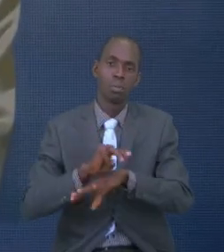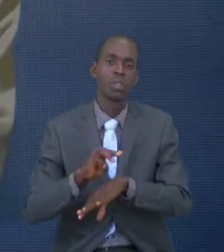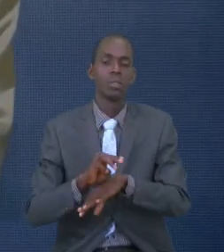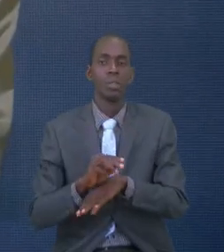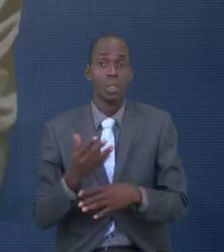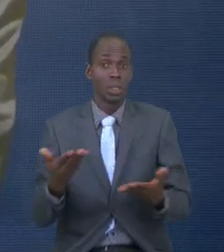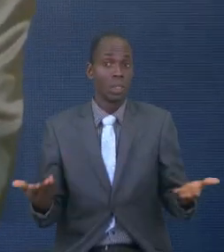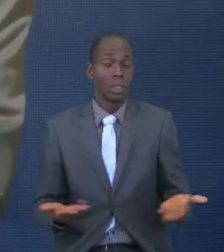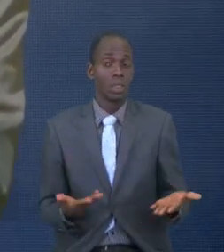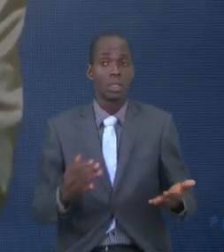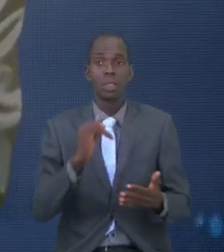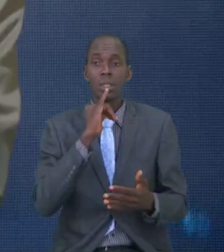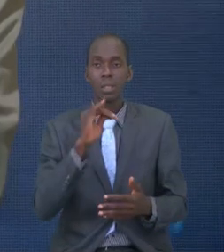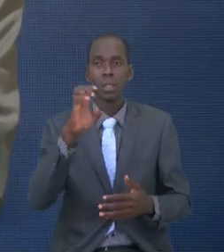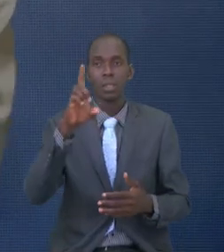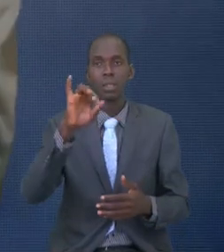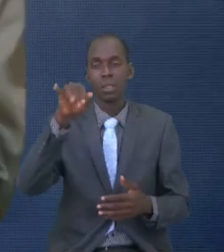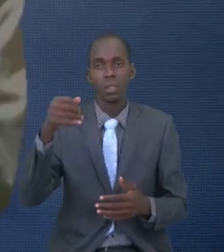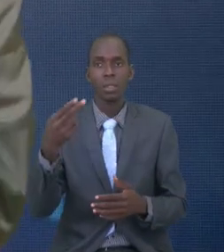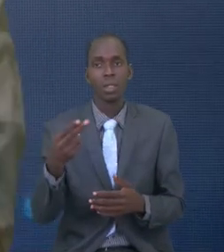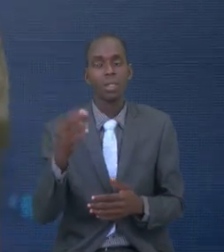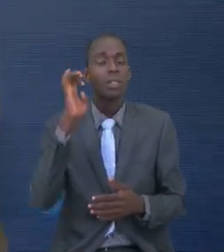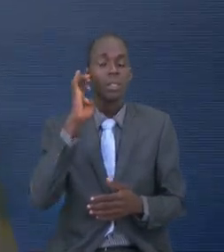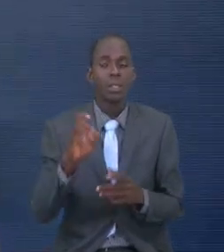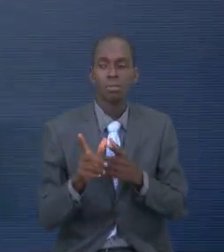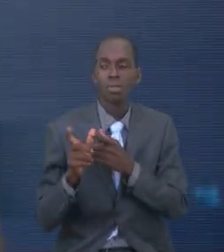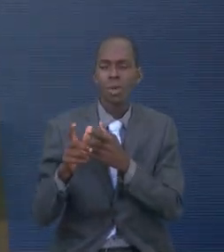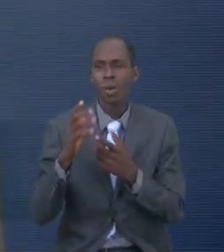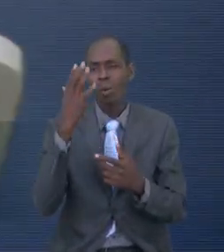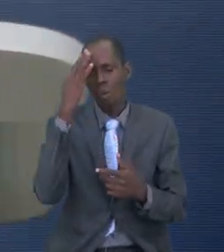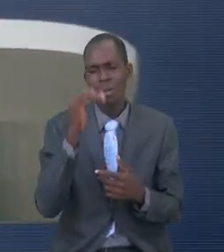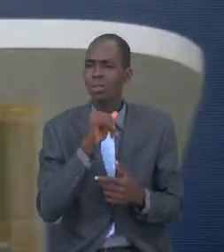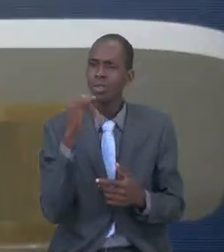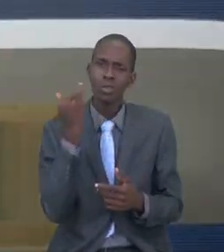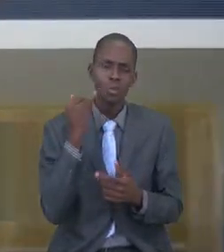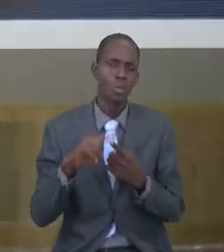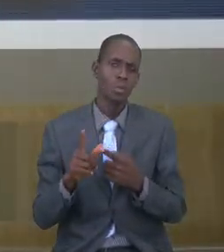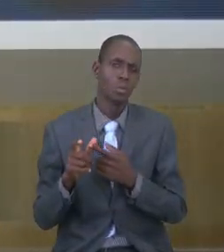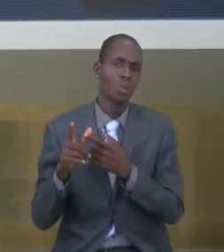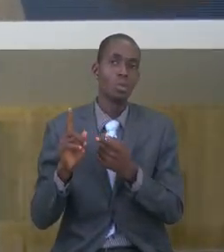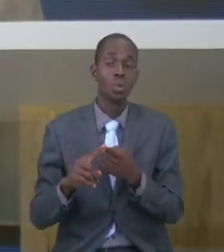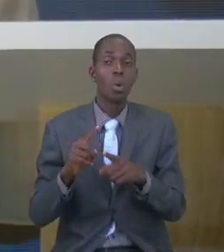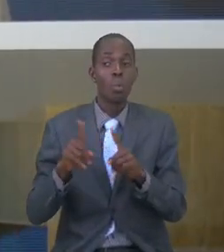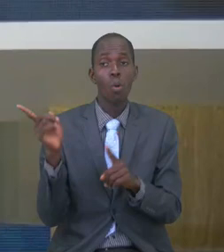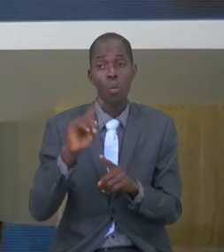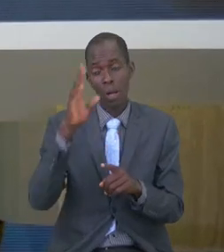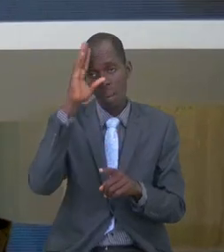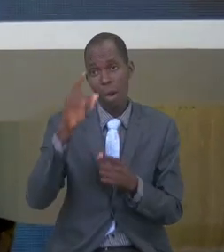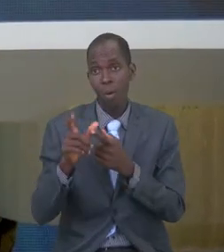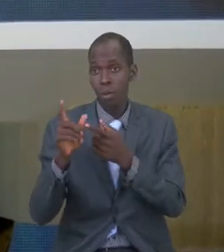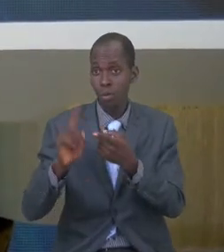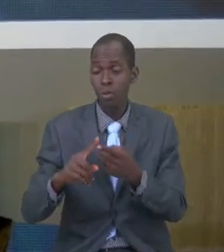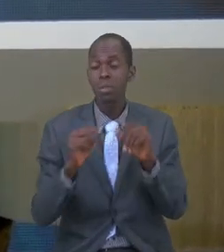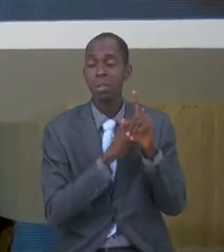happened to him. He ran. He shouldn't have run. But where he ran to, the Lord met